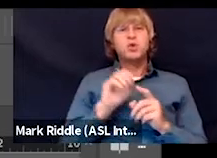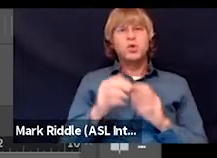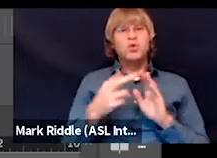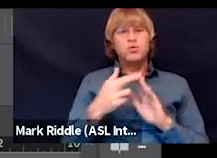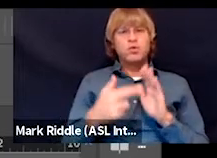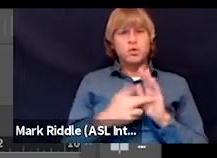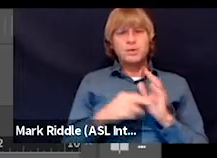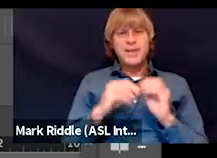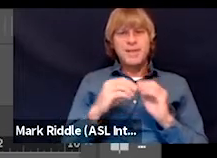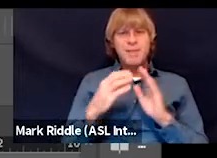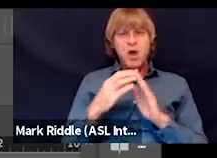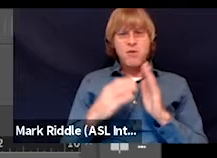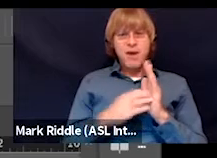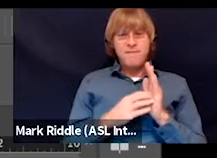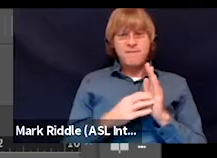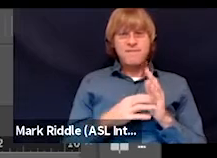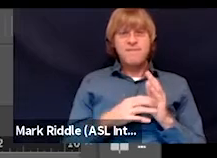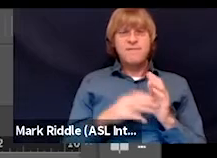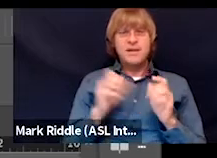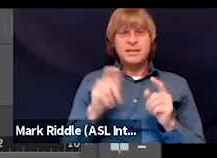in paragraph styles.